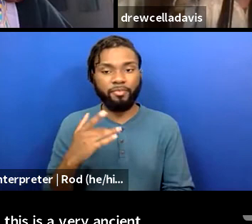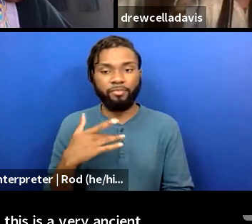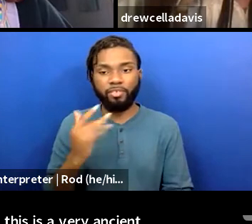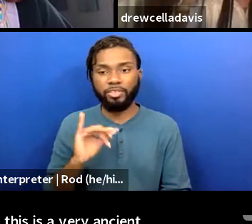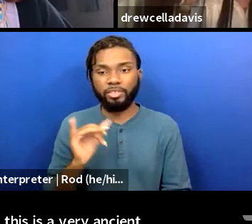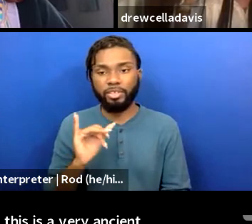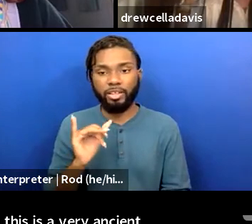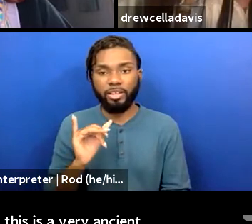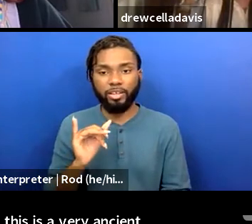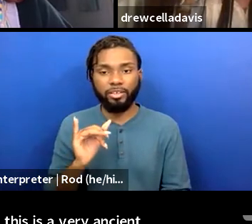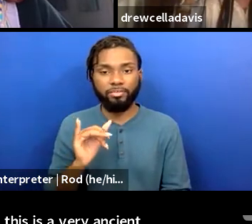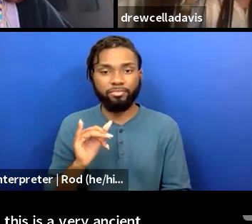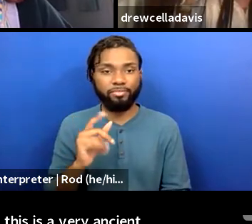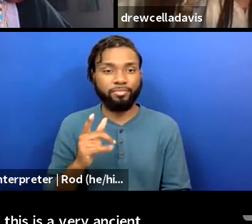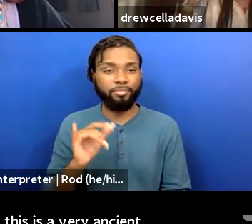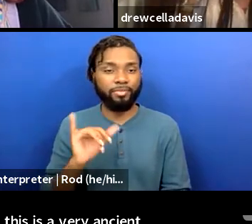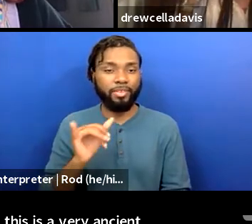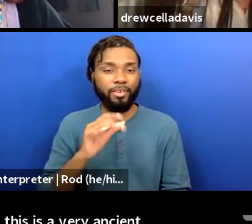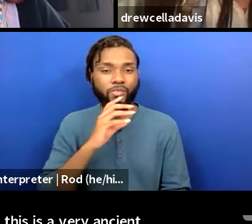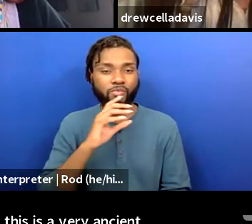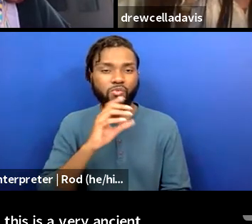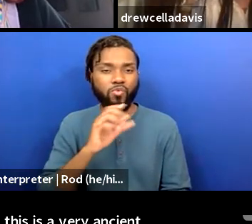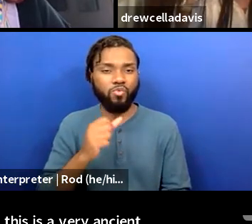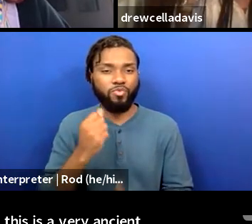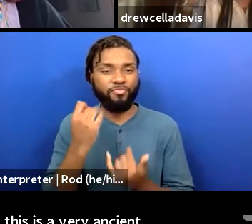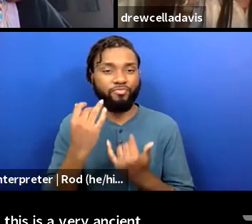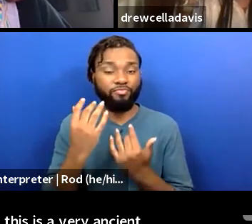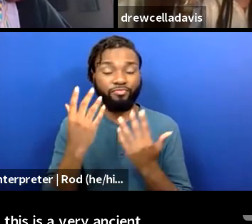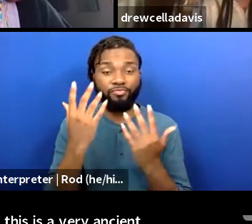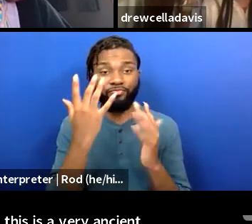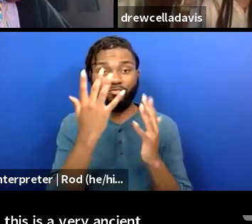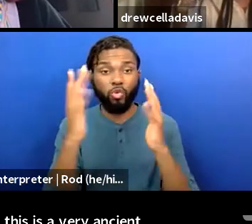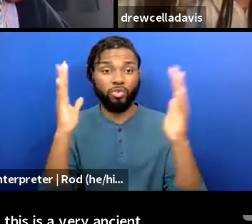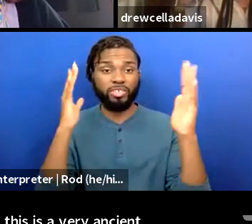like an old growth forest that's been burnt to the ground.